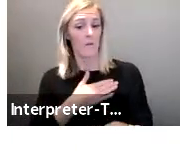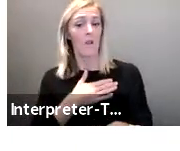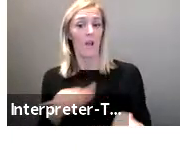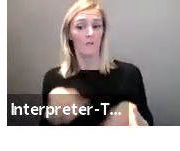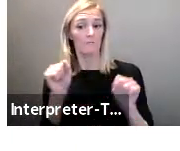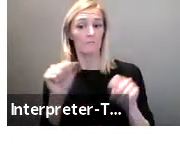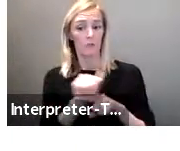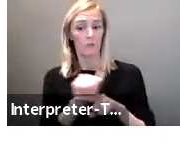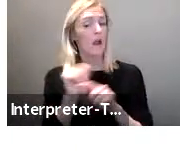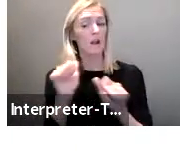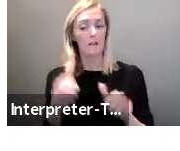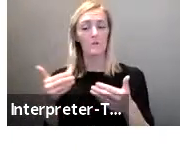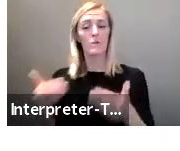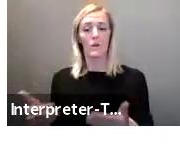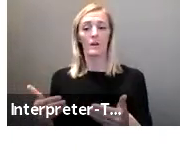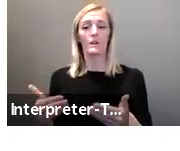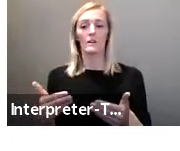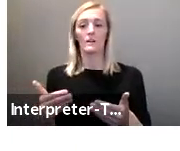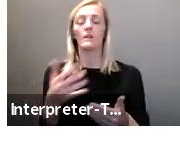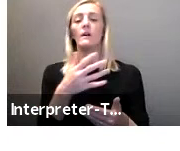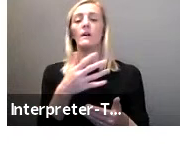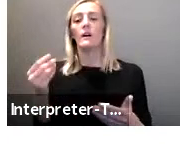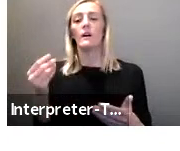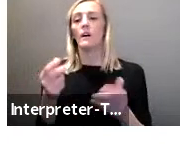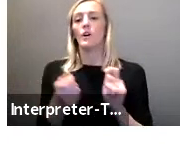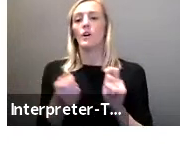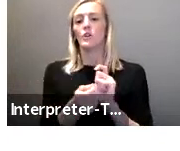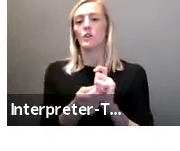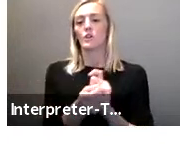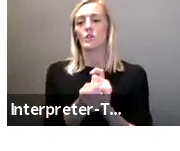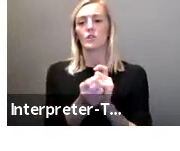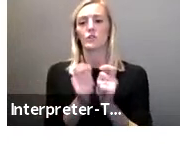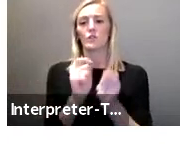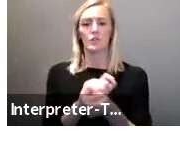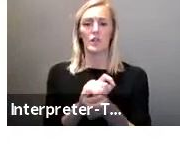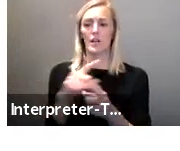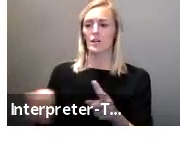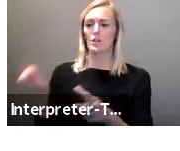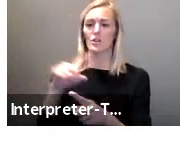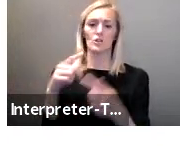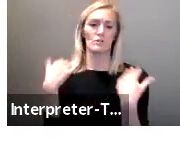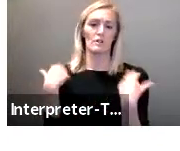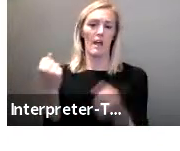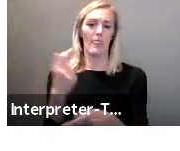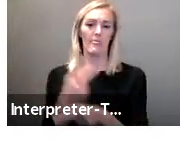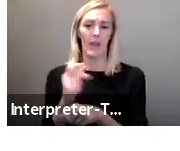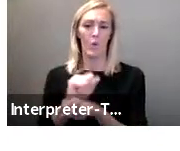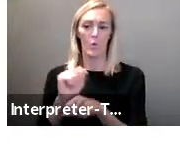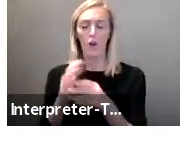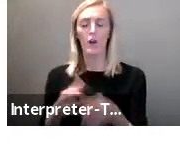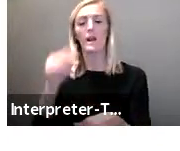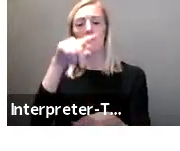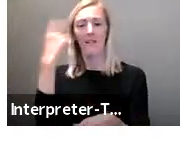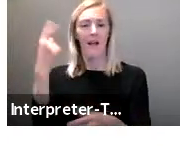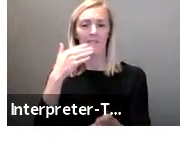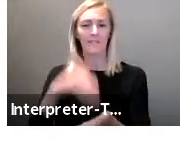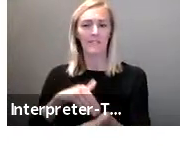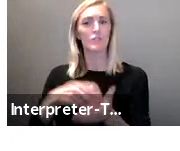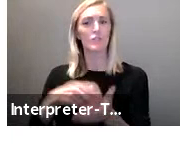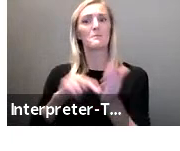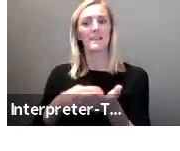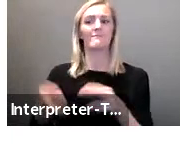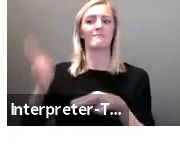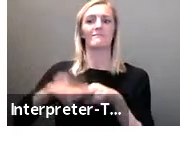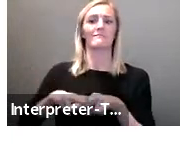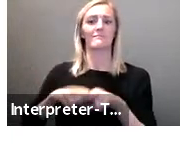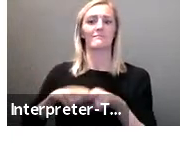it, and changing the population of healthcare workers and Black and African-American physicians, like increasing the number of people going to